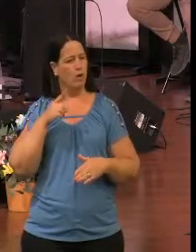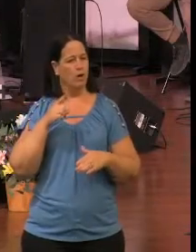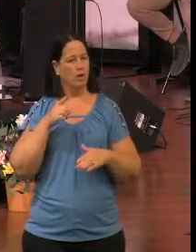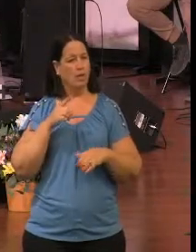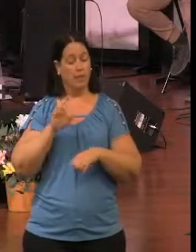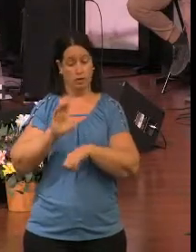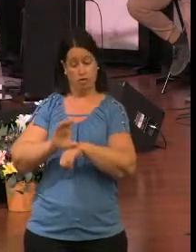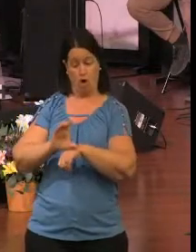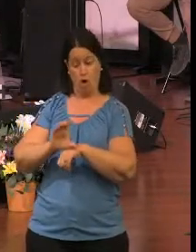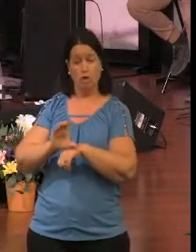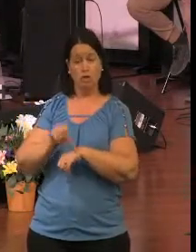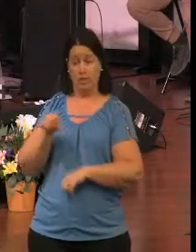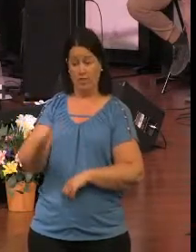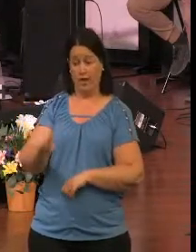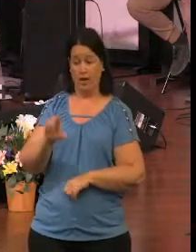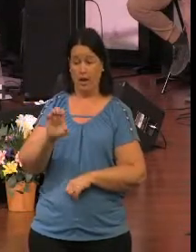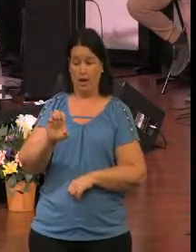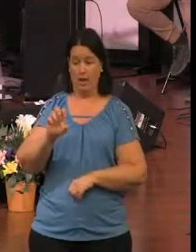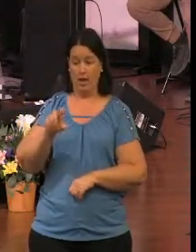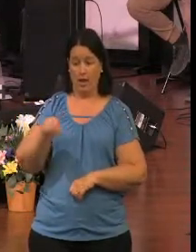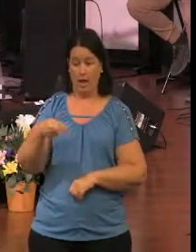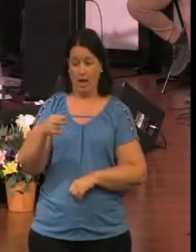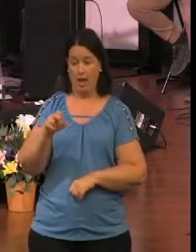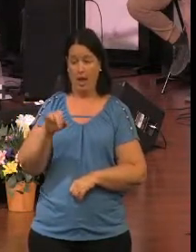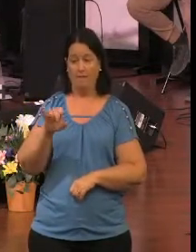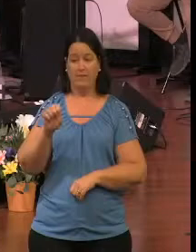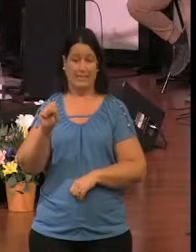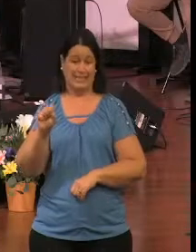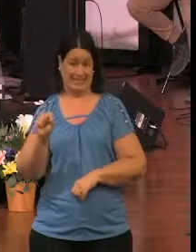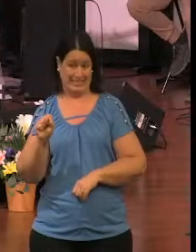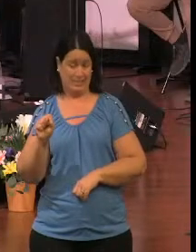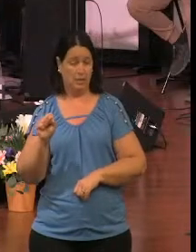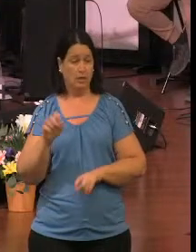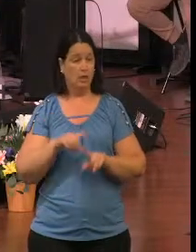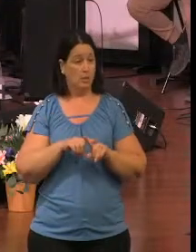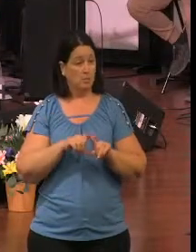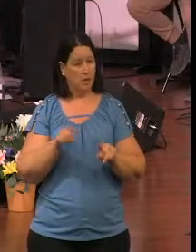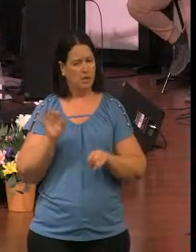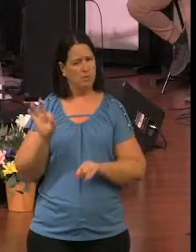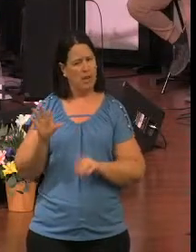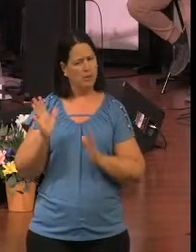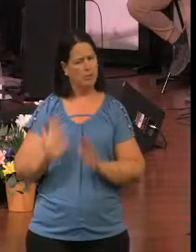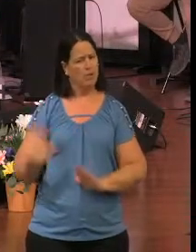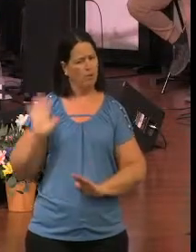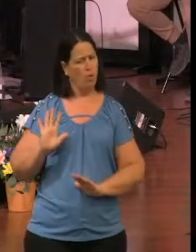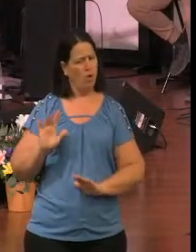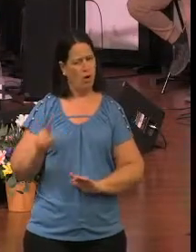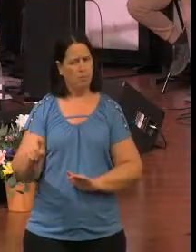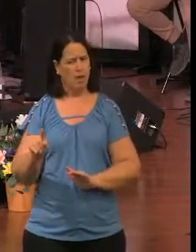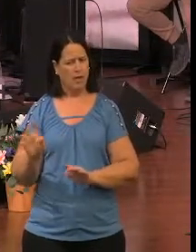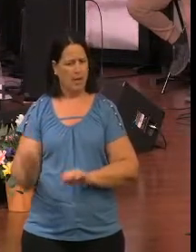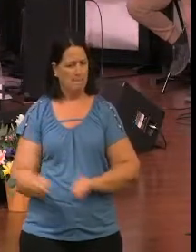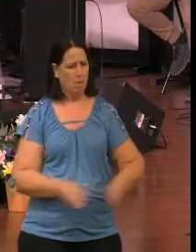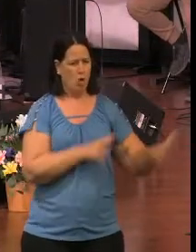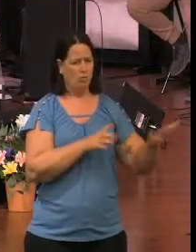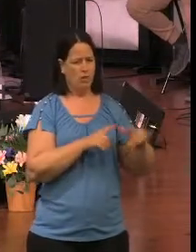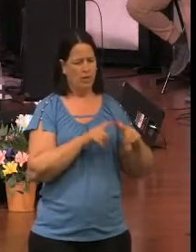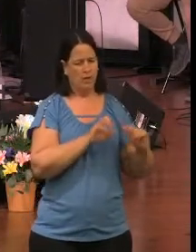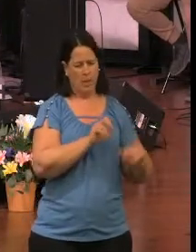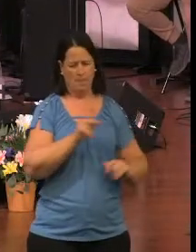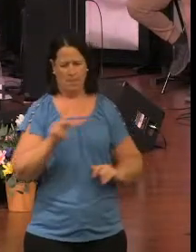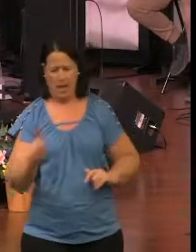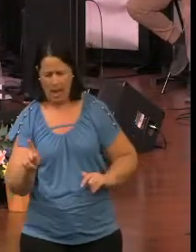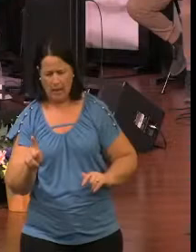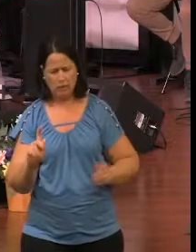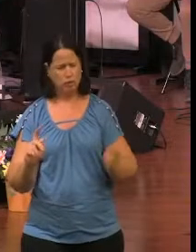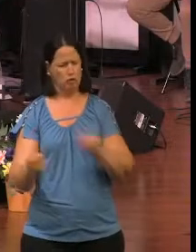at Ephesus. Now, he had been the pastor there, but the church had changed. I'm going to speak to that. Membership is a dynamic thing. It's a dynamic thing for the church